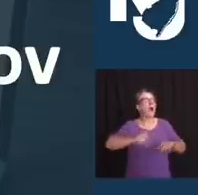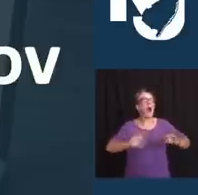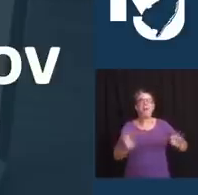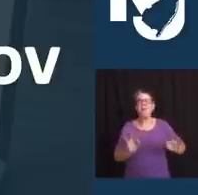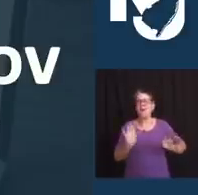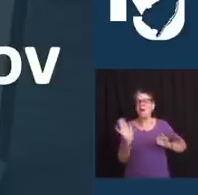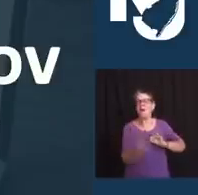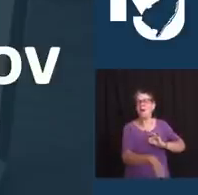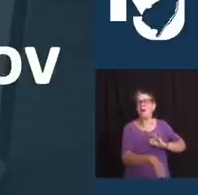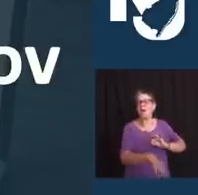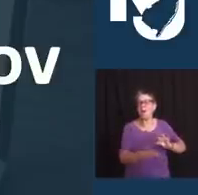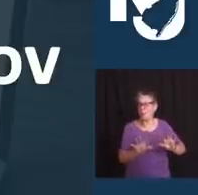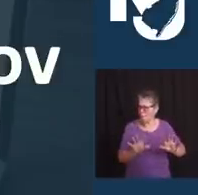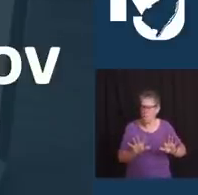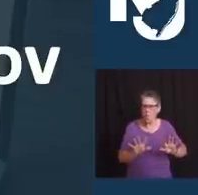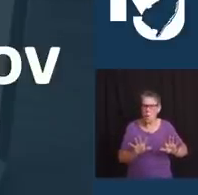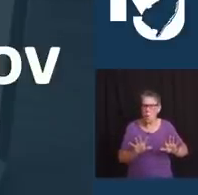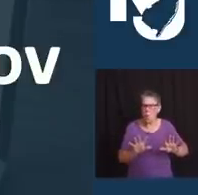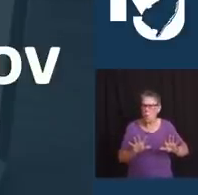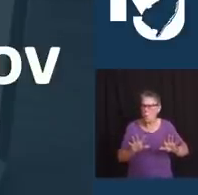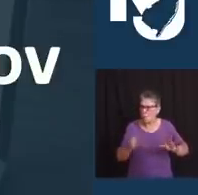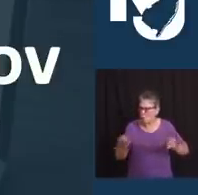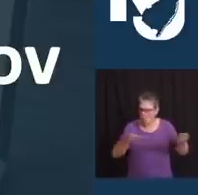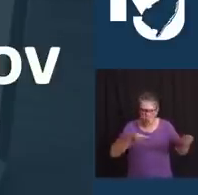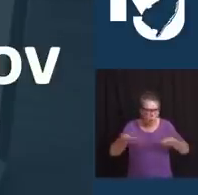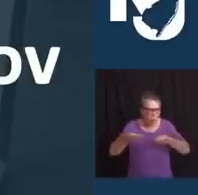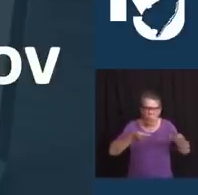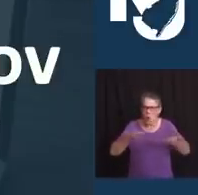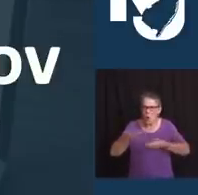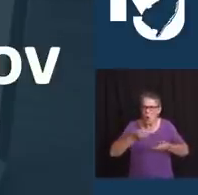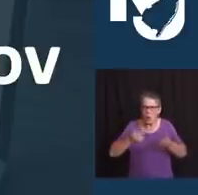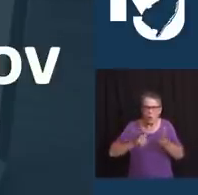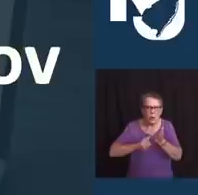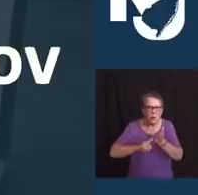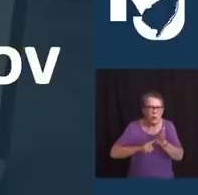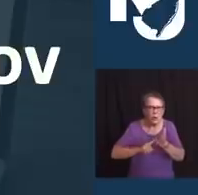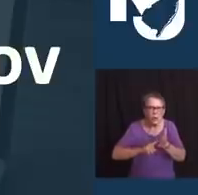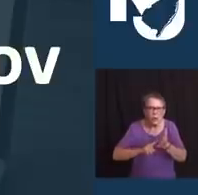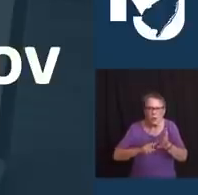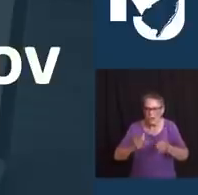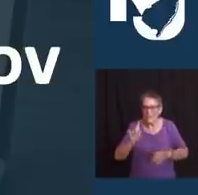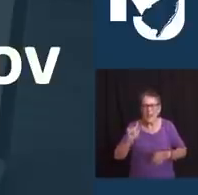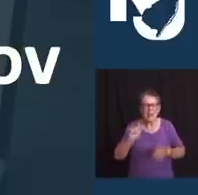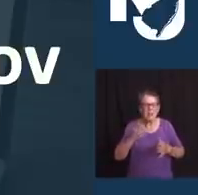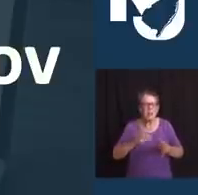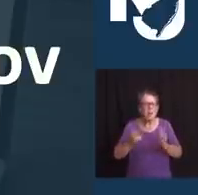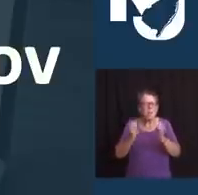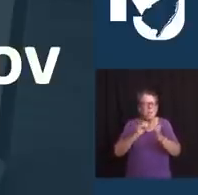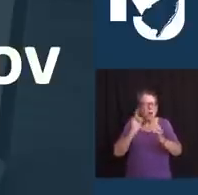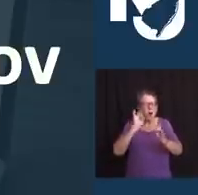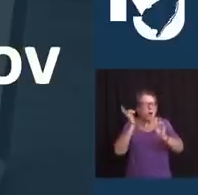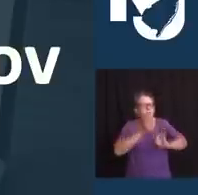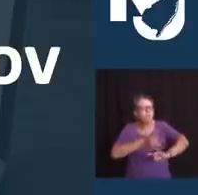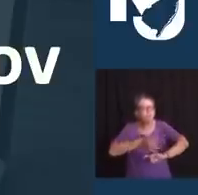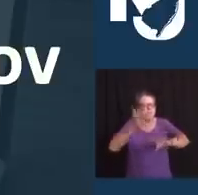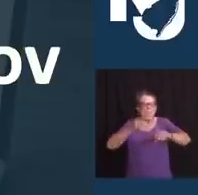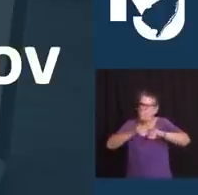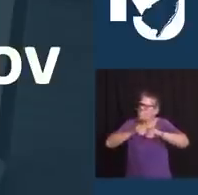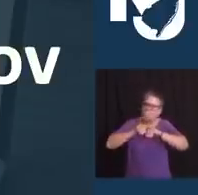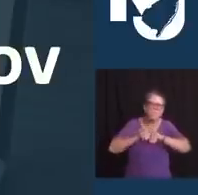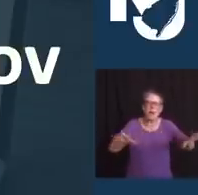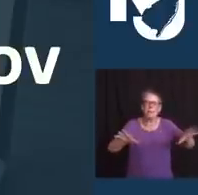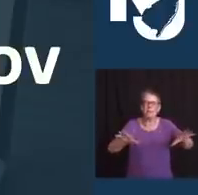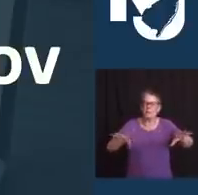research that shows this variant to be even more contagious and more lethal than previously thought. And we also know that the surest